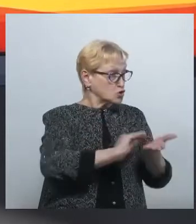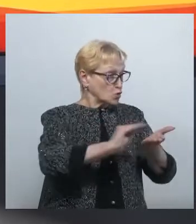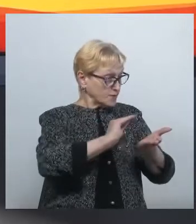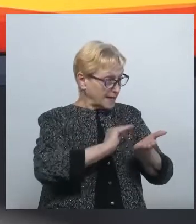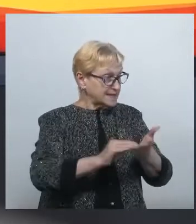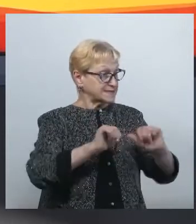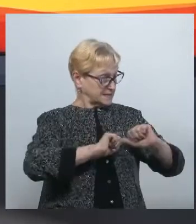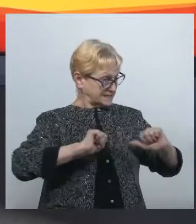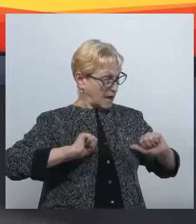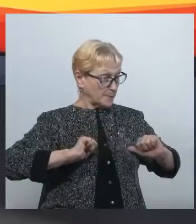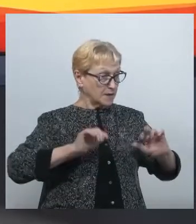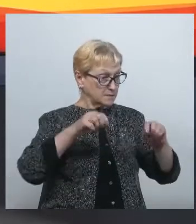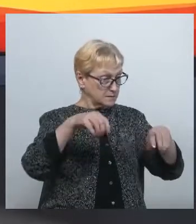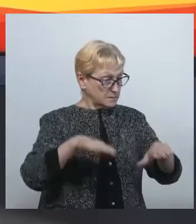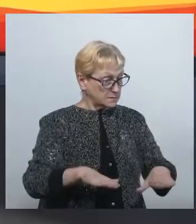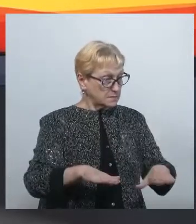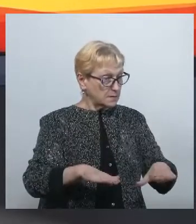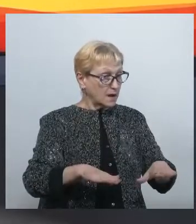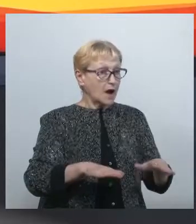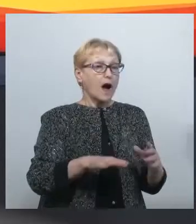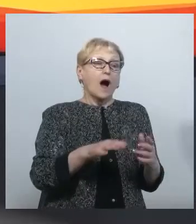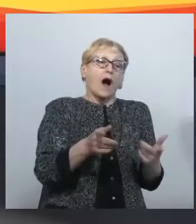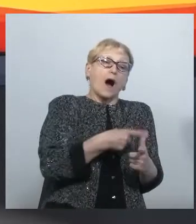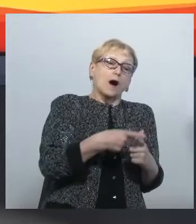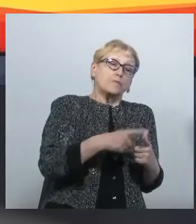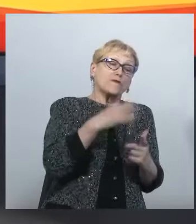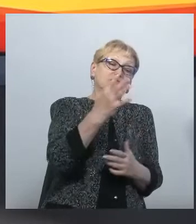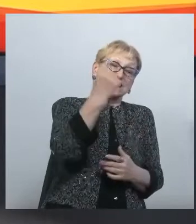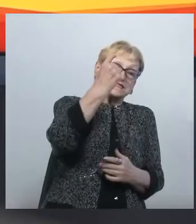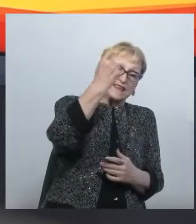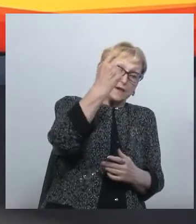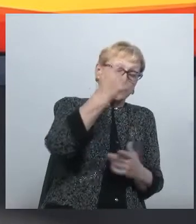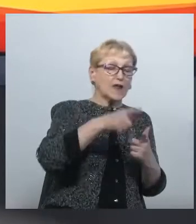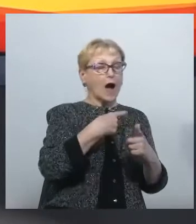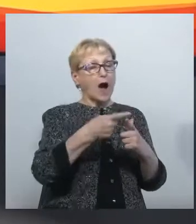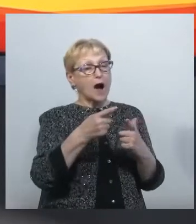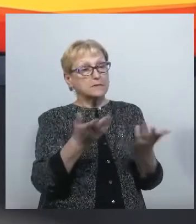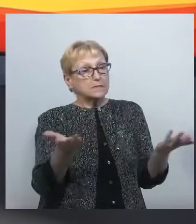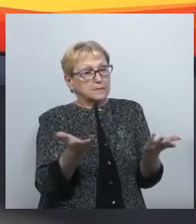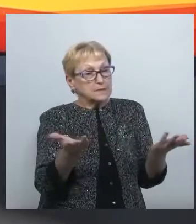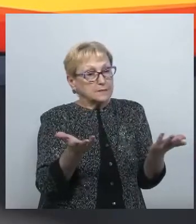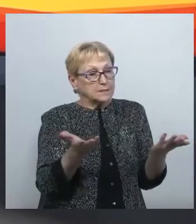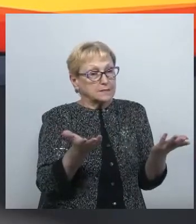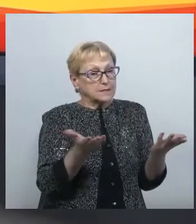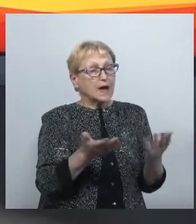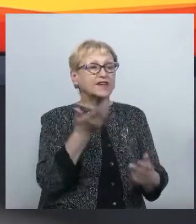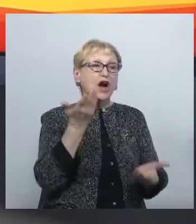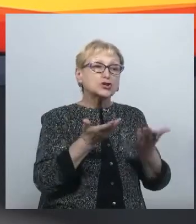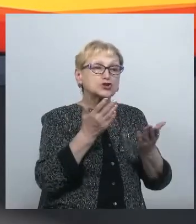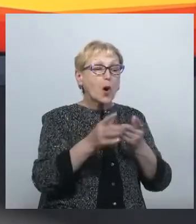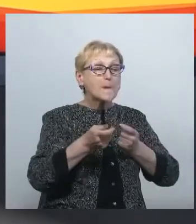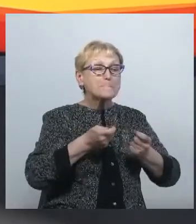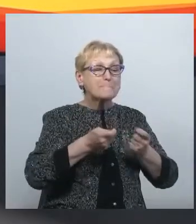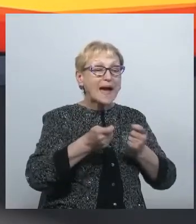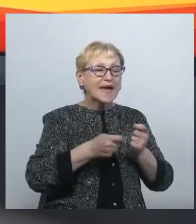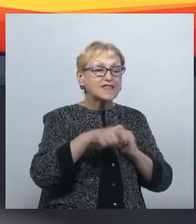journalists just get together, or managers, or producers, or owners. Well,